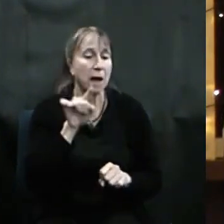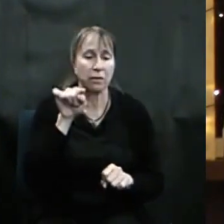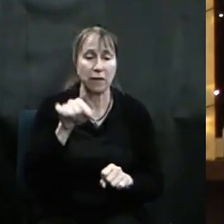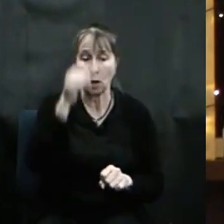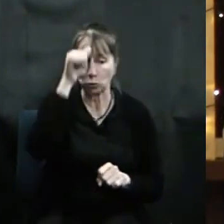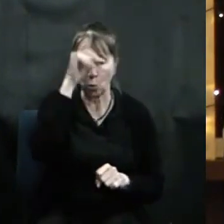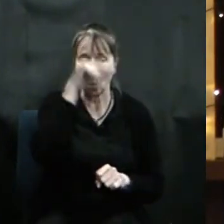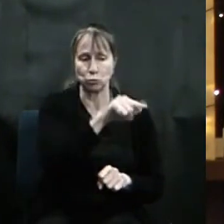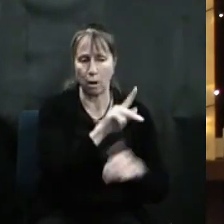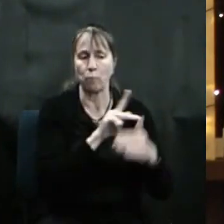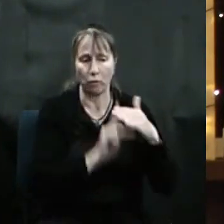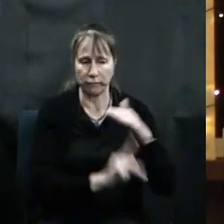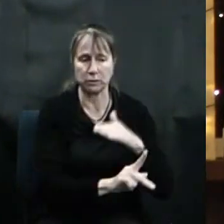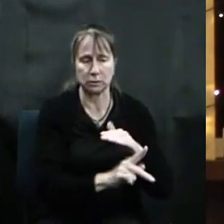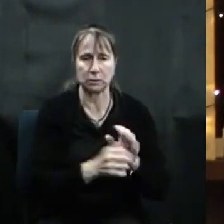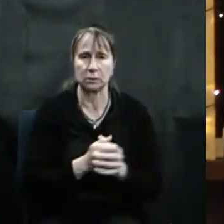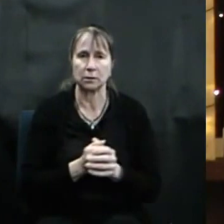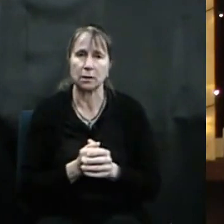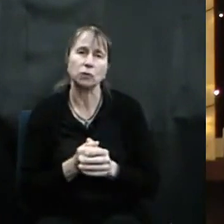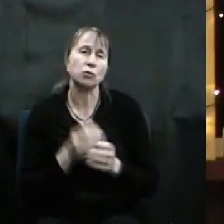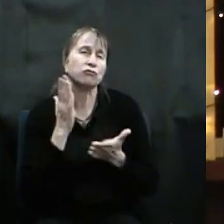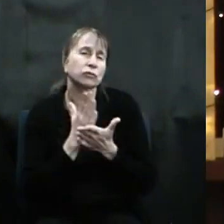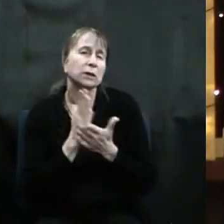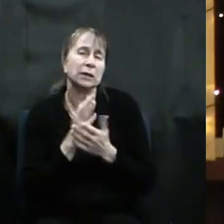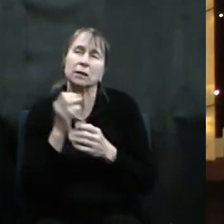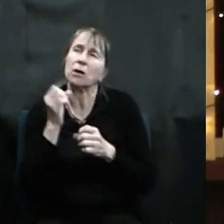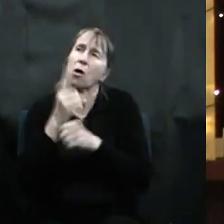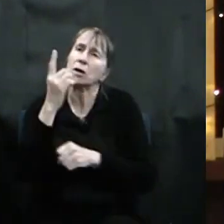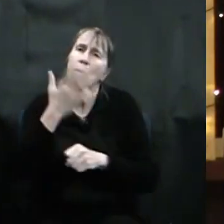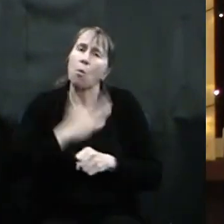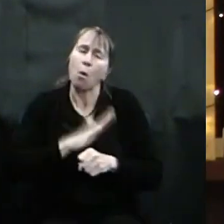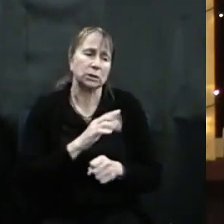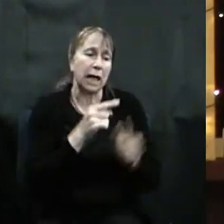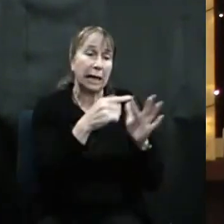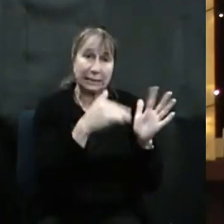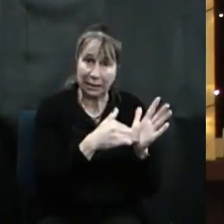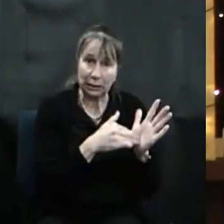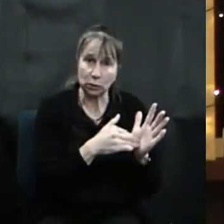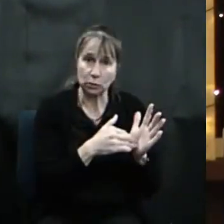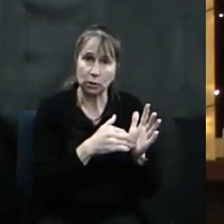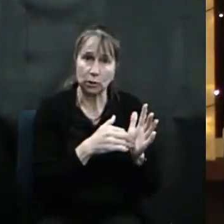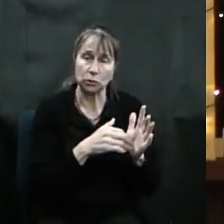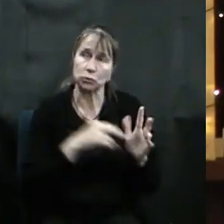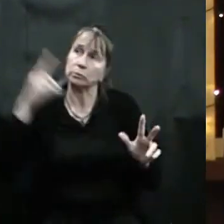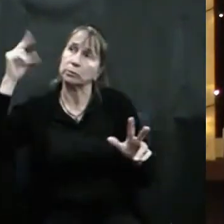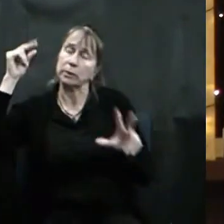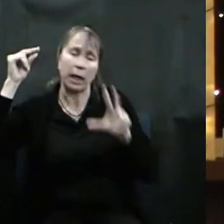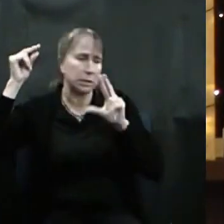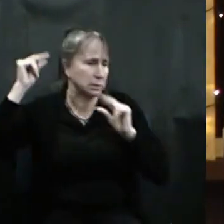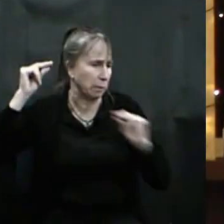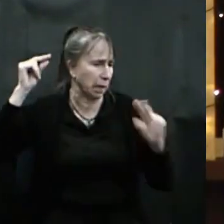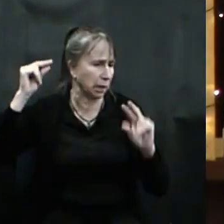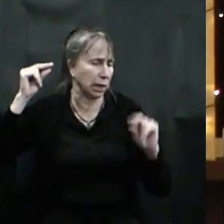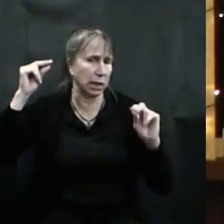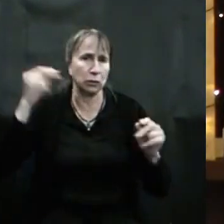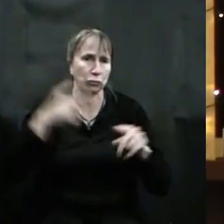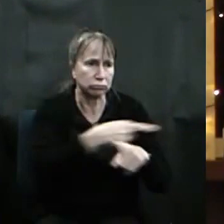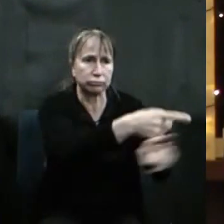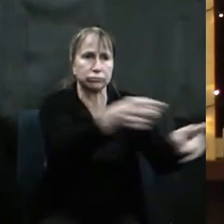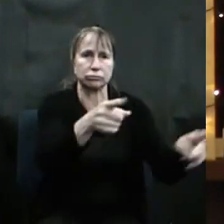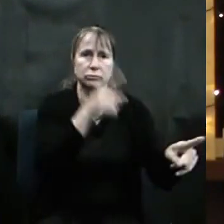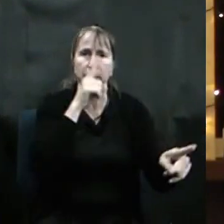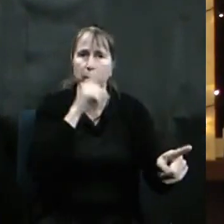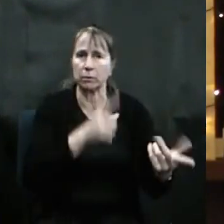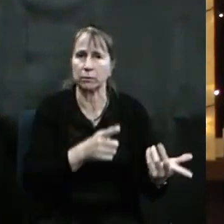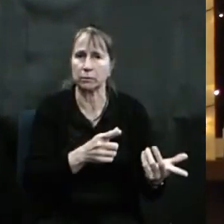Ezekiel's task was to speak God's word. When he speaks, God speaks. For the